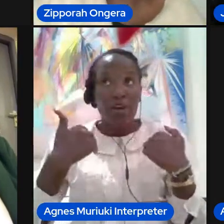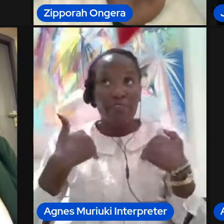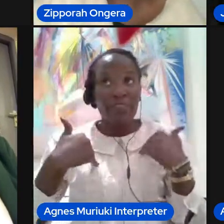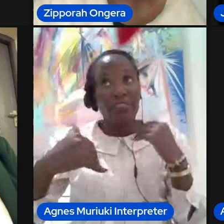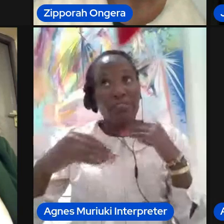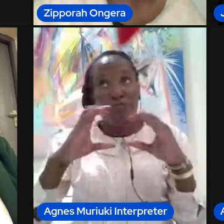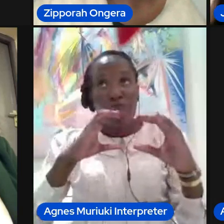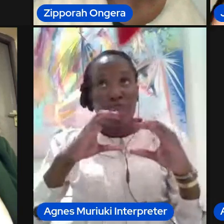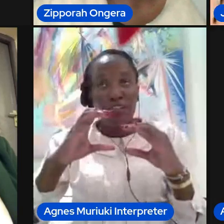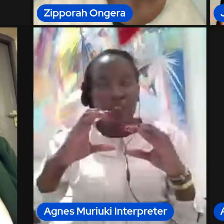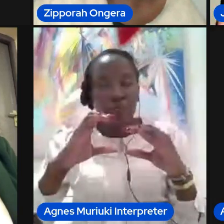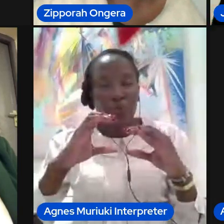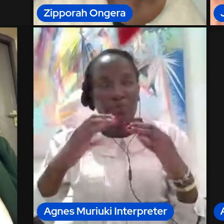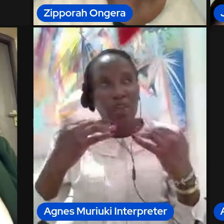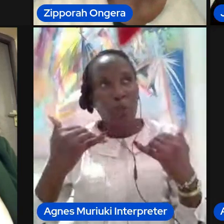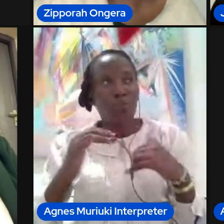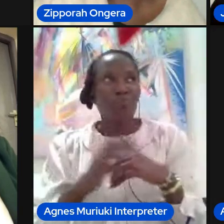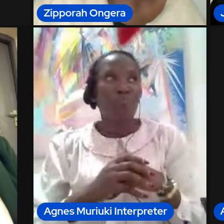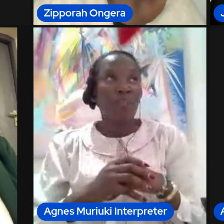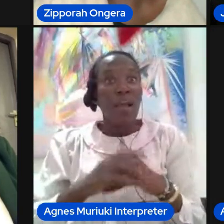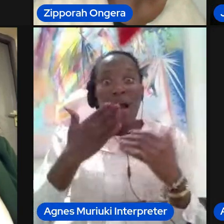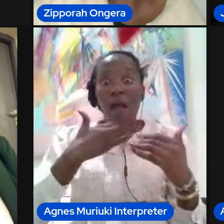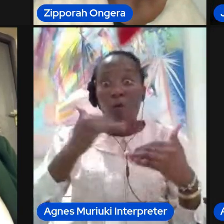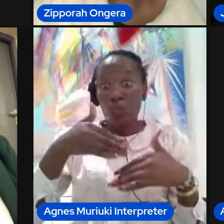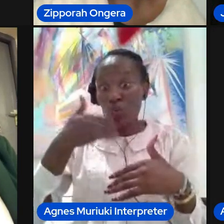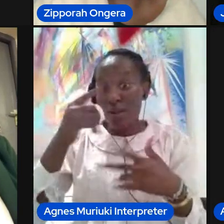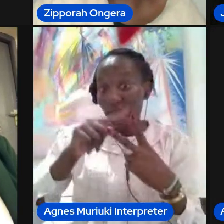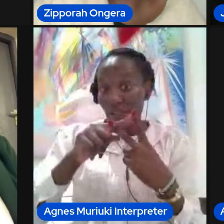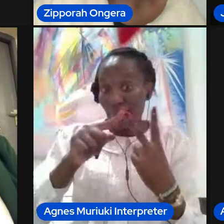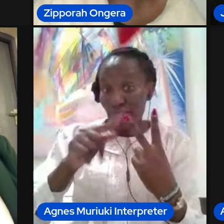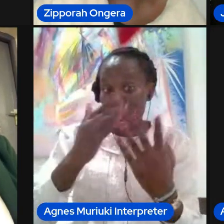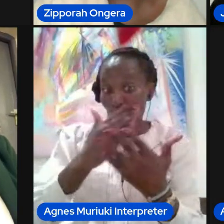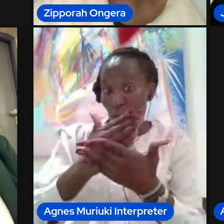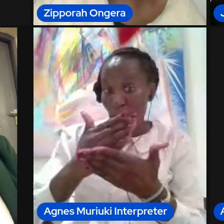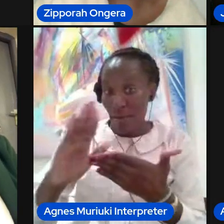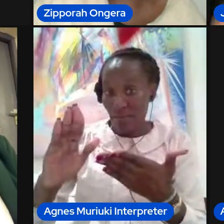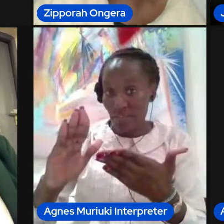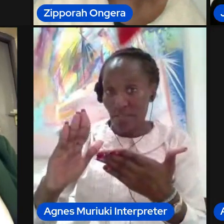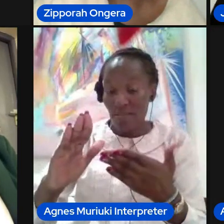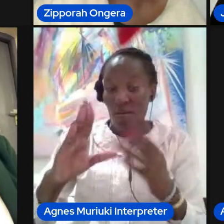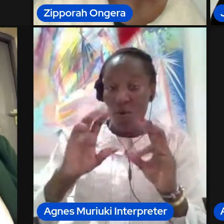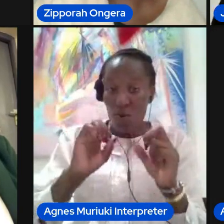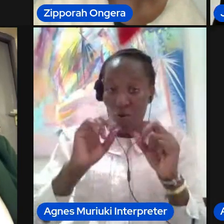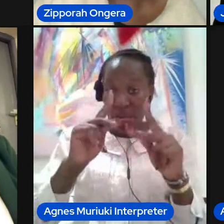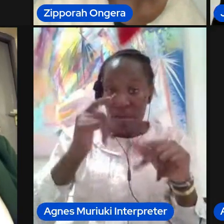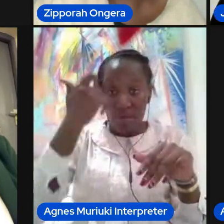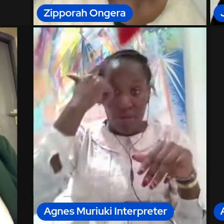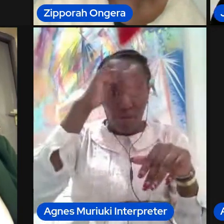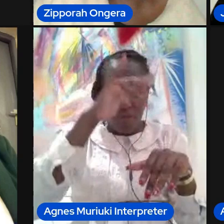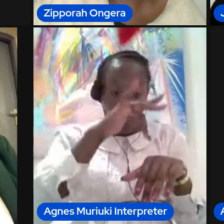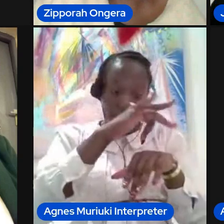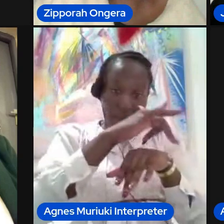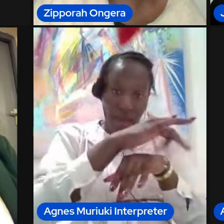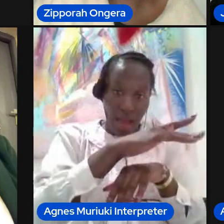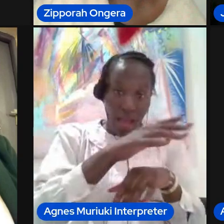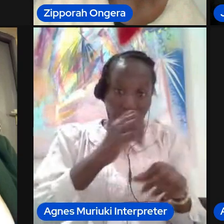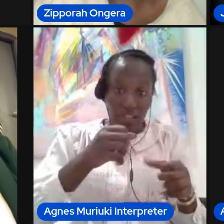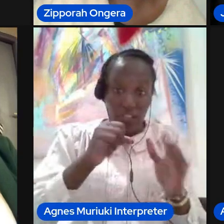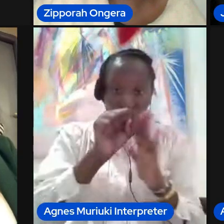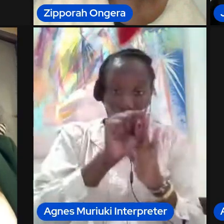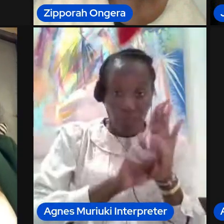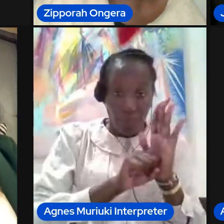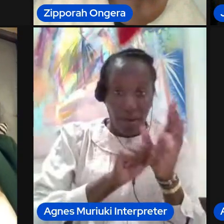From my point of view, I'll answer it in two parts. First, for the from the allyship, and then also I'll talk about the thriving aspect of